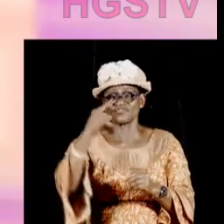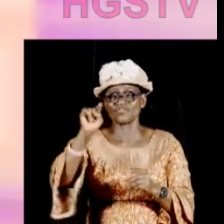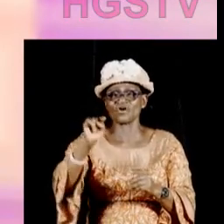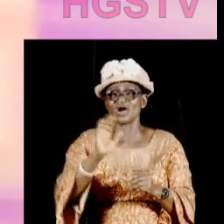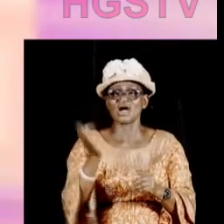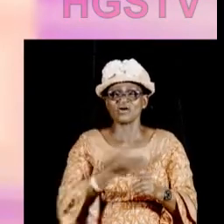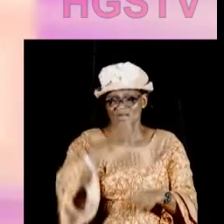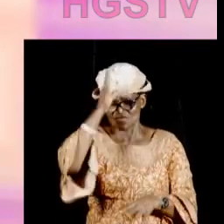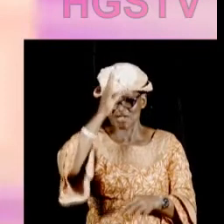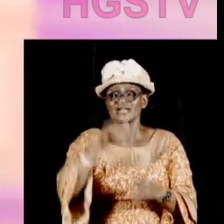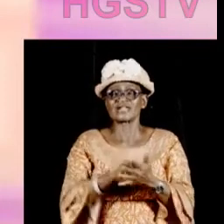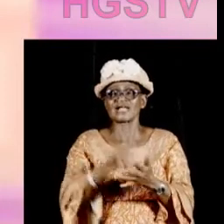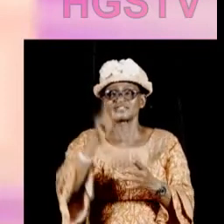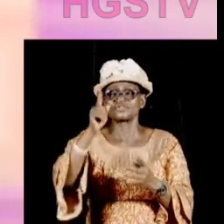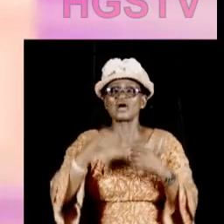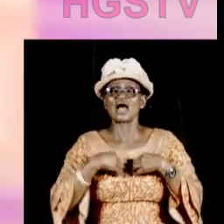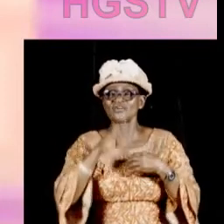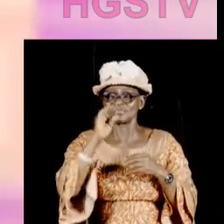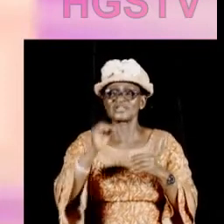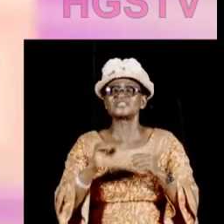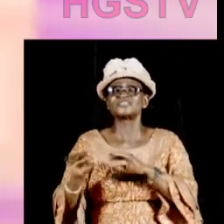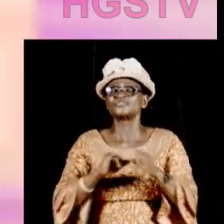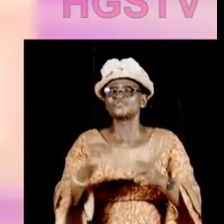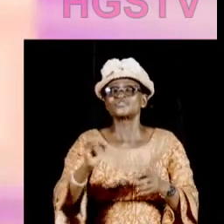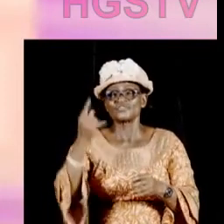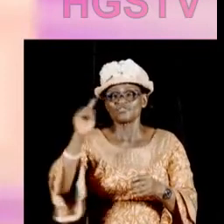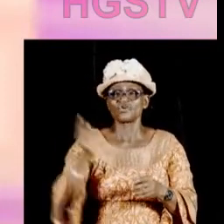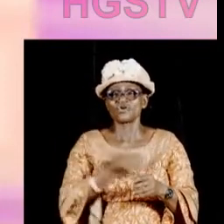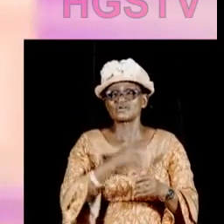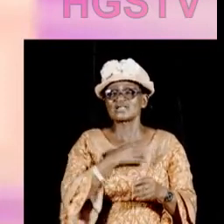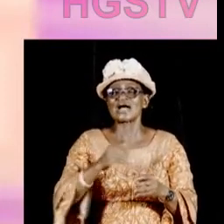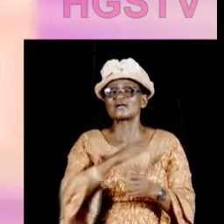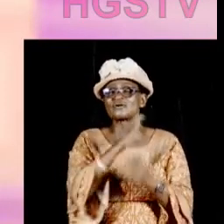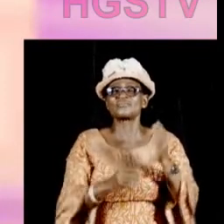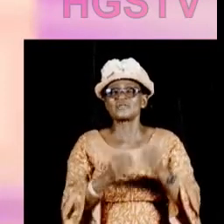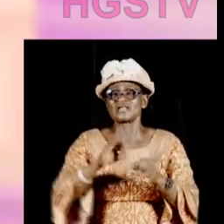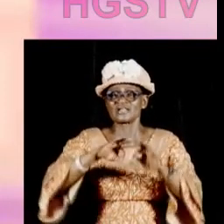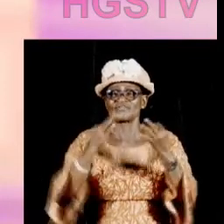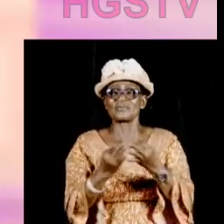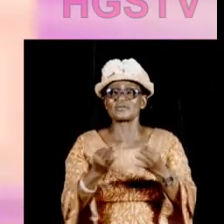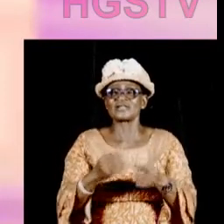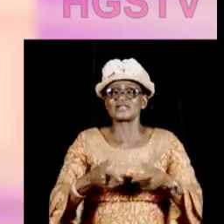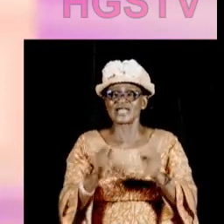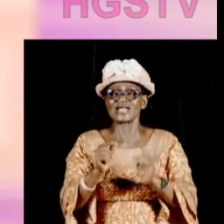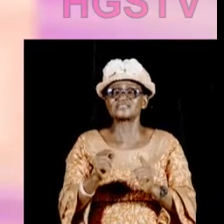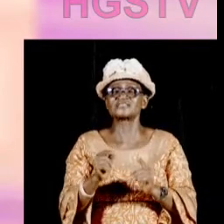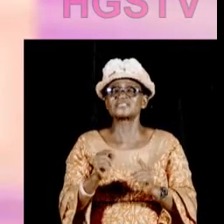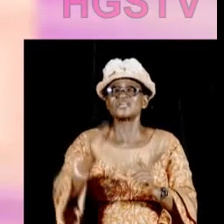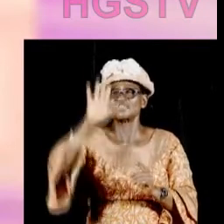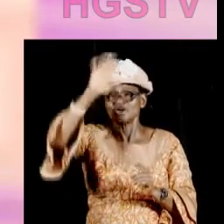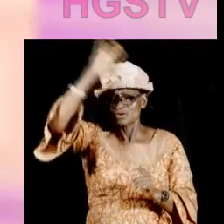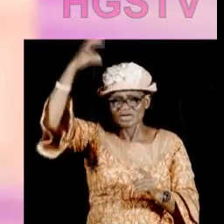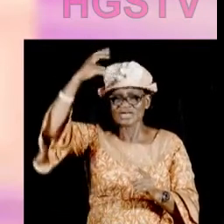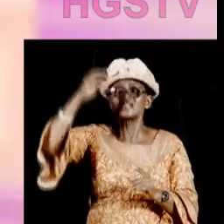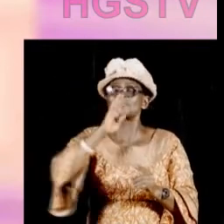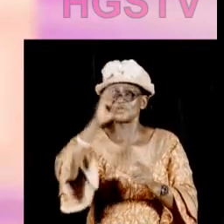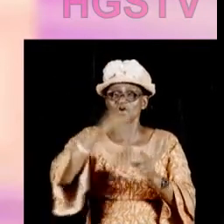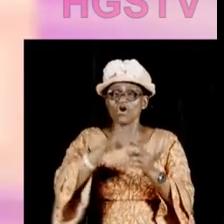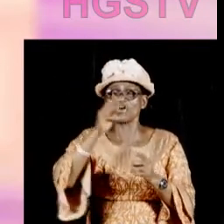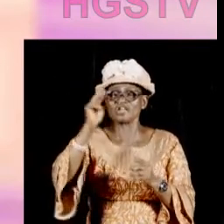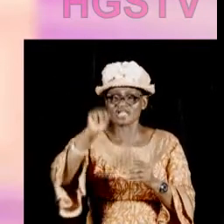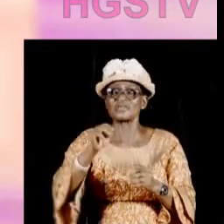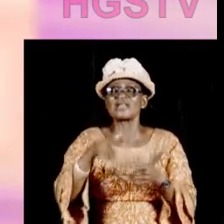daddy that you have been using for us and the entire family. Let his grace abound in Jesus' name. Amen. Let his strength